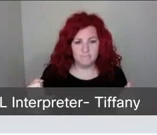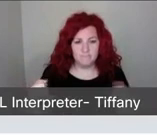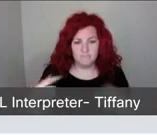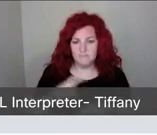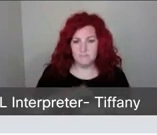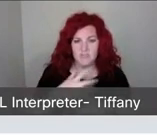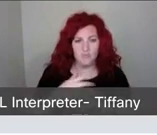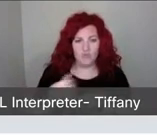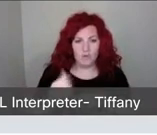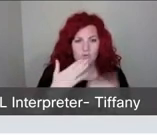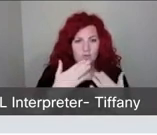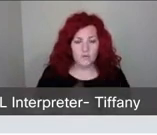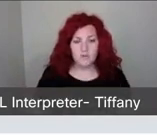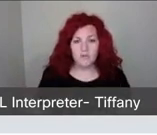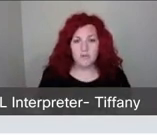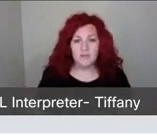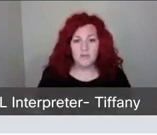Thank you.